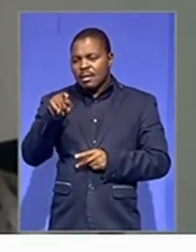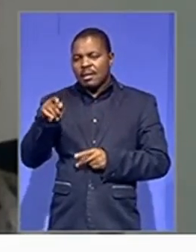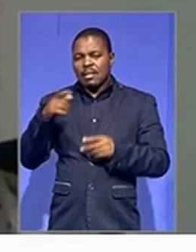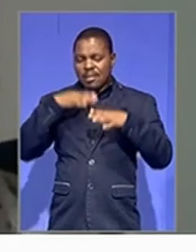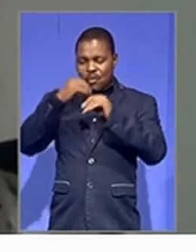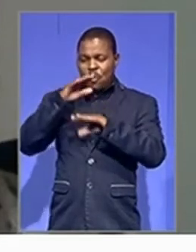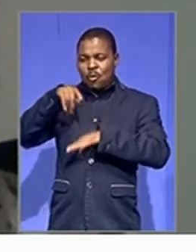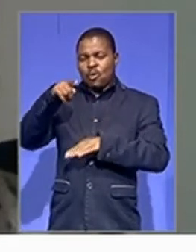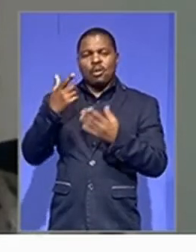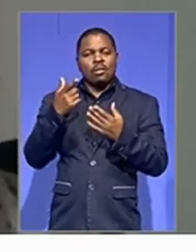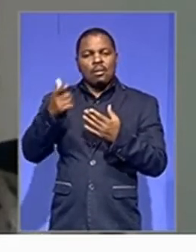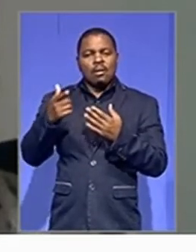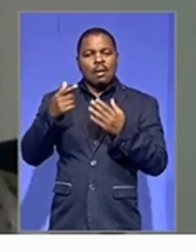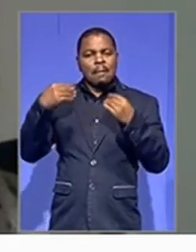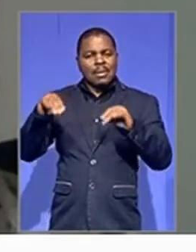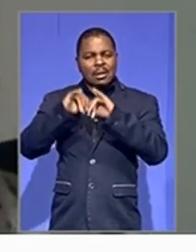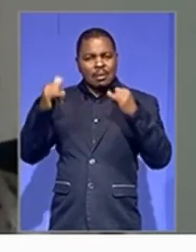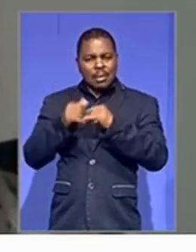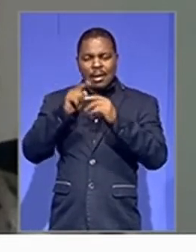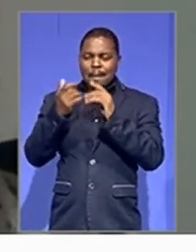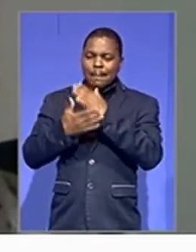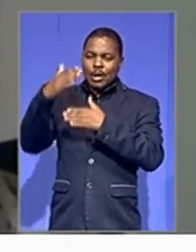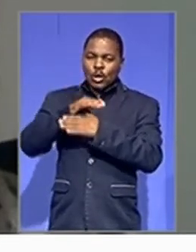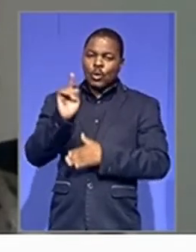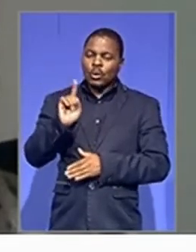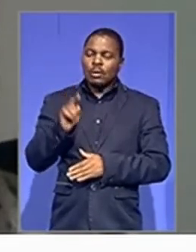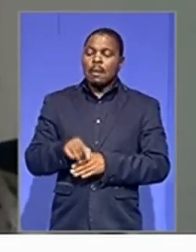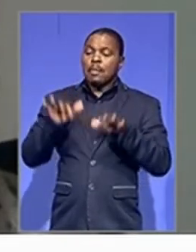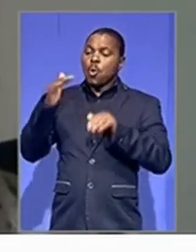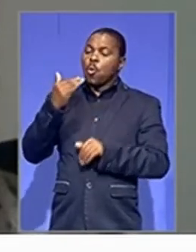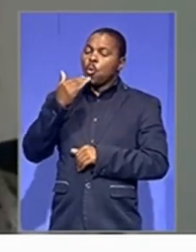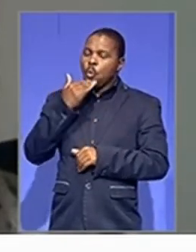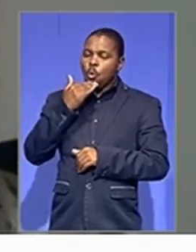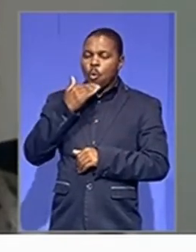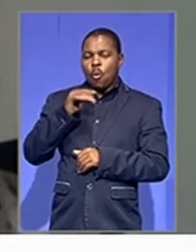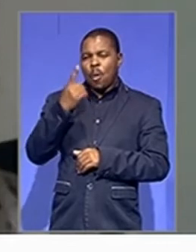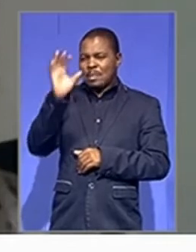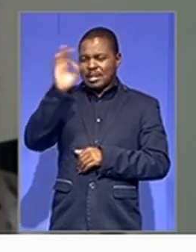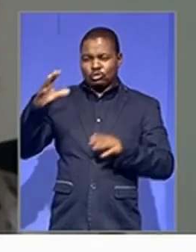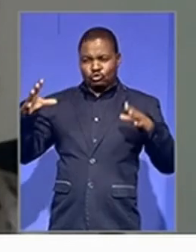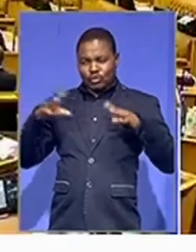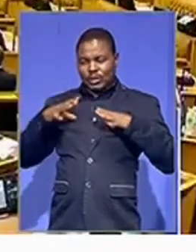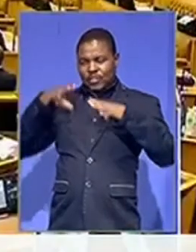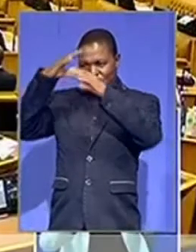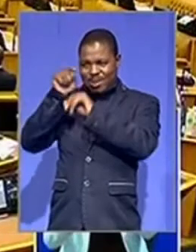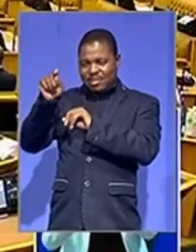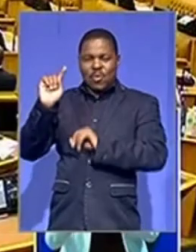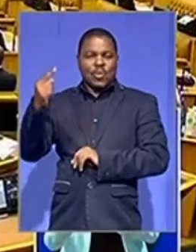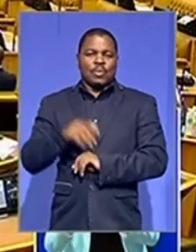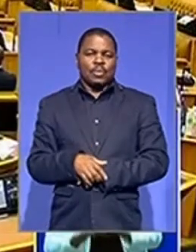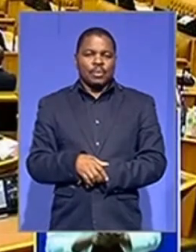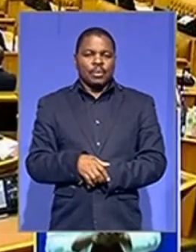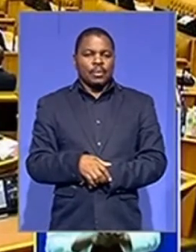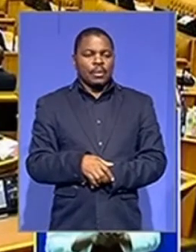profit-driven patterns of economic growth that prioritize the needs of the richest 1% through tax rebates and cuts. Beke